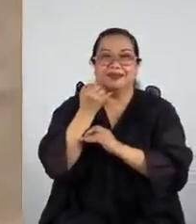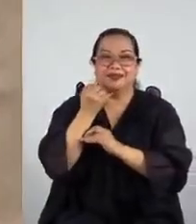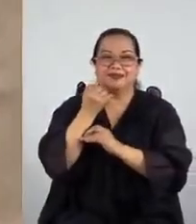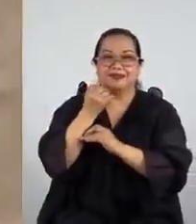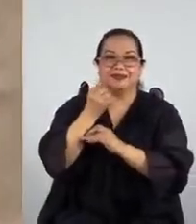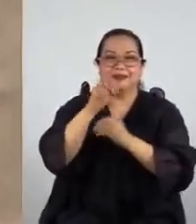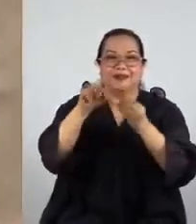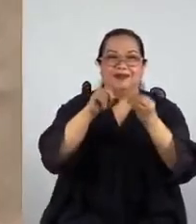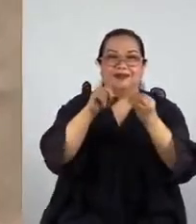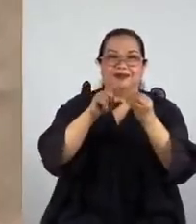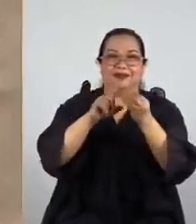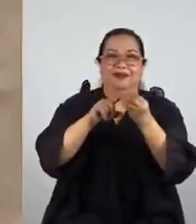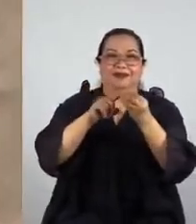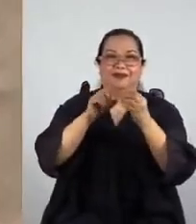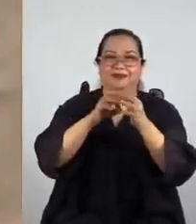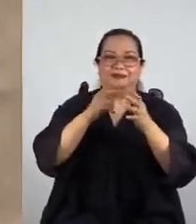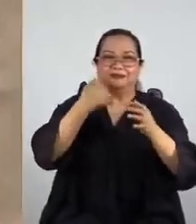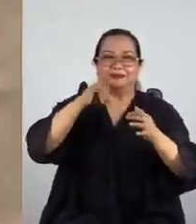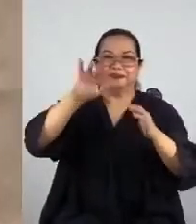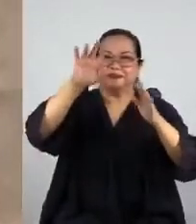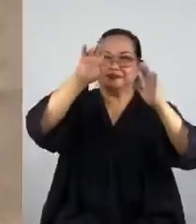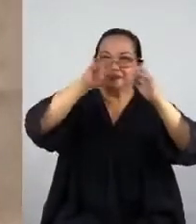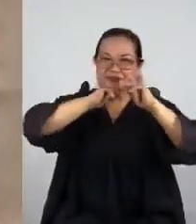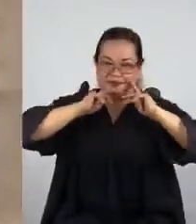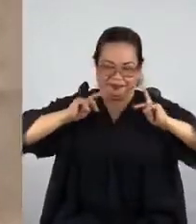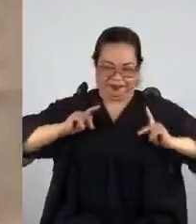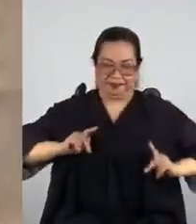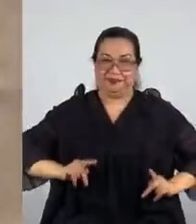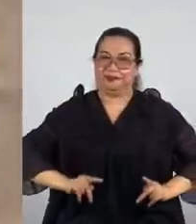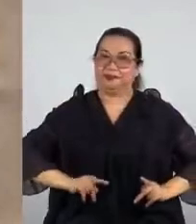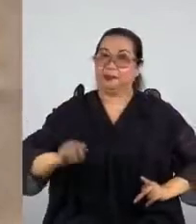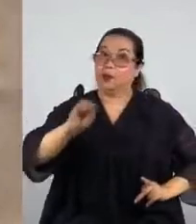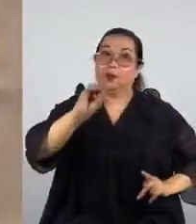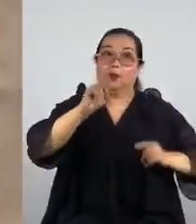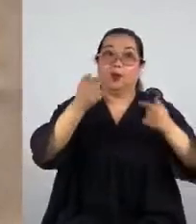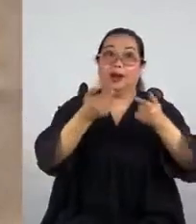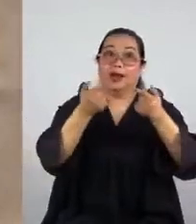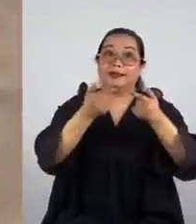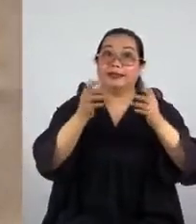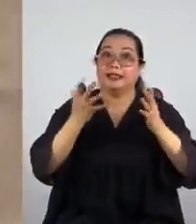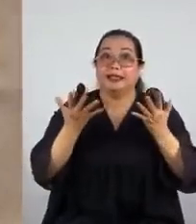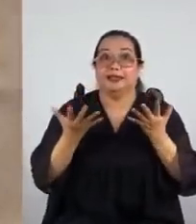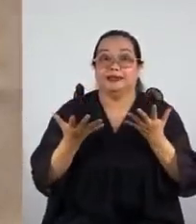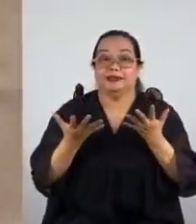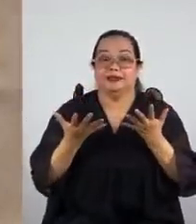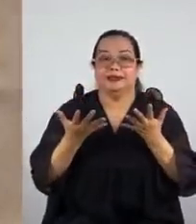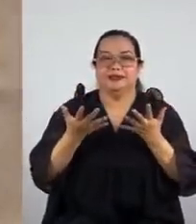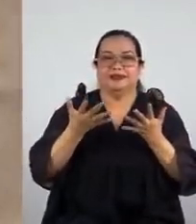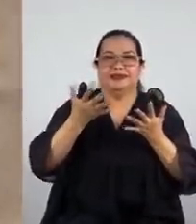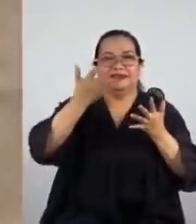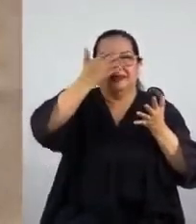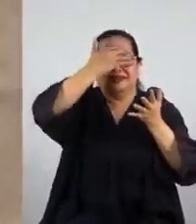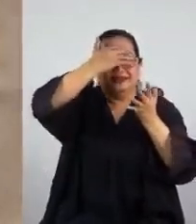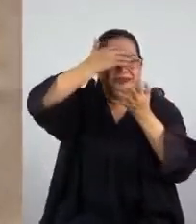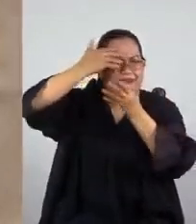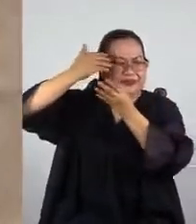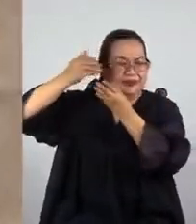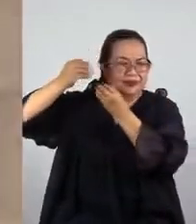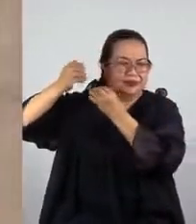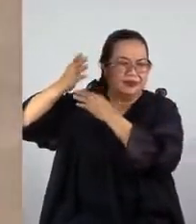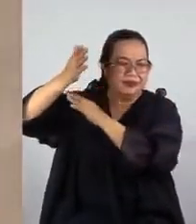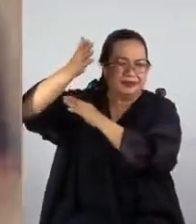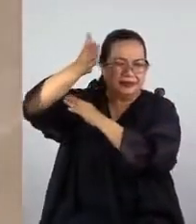with regard to being a Pharisee, faultless. What did he say? Forgetting what lies behind, I